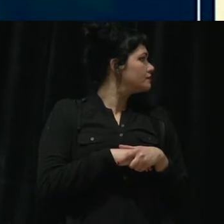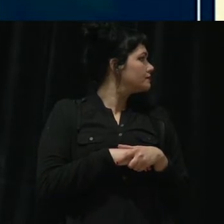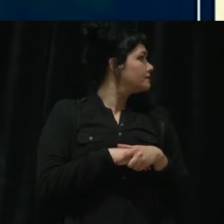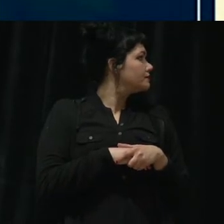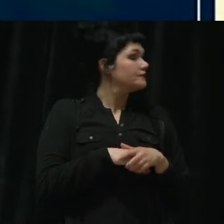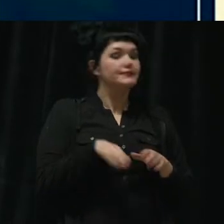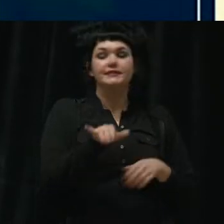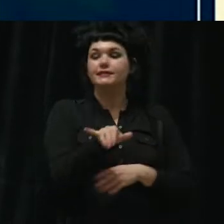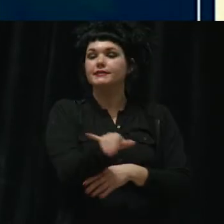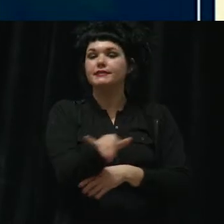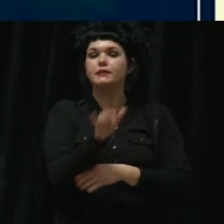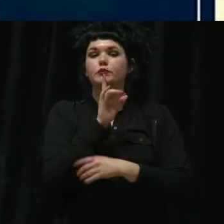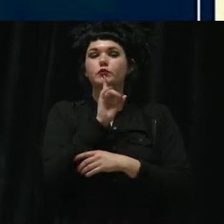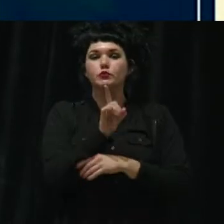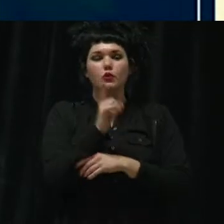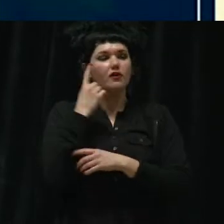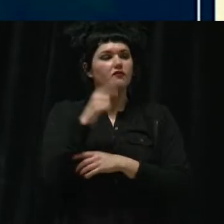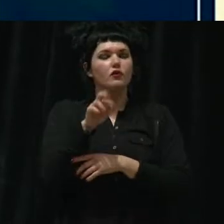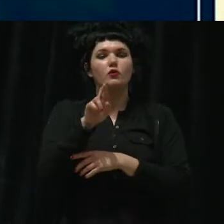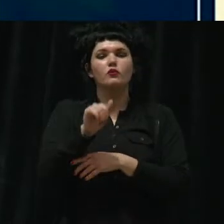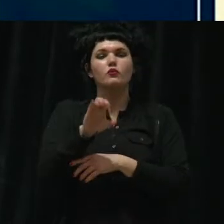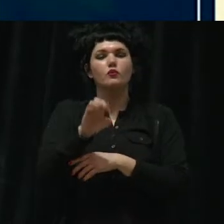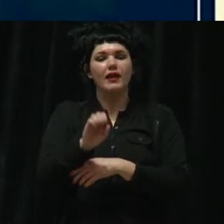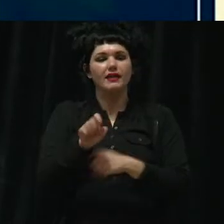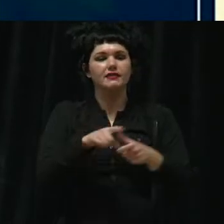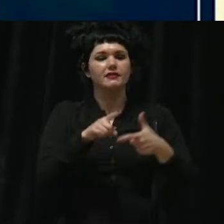Similarly, when we look at race and ethnicity,